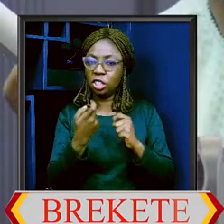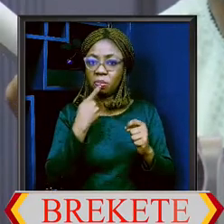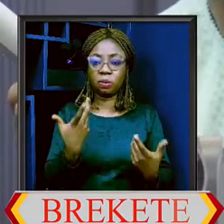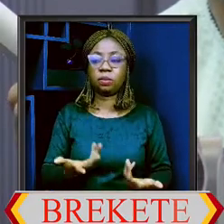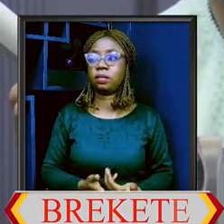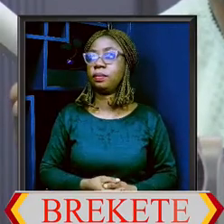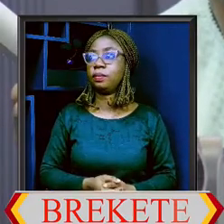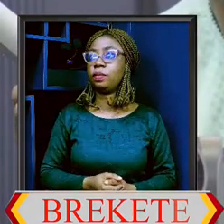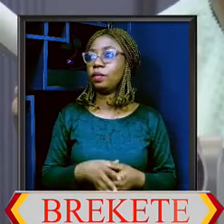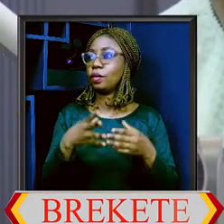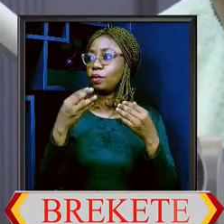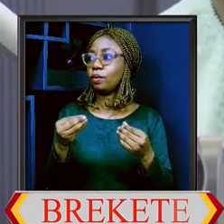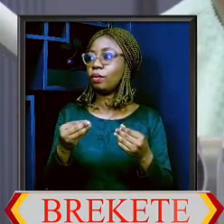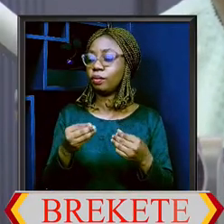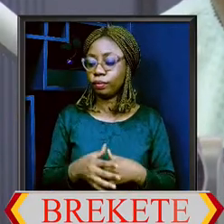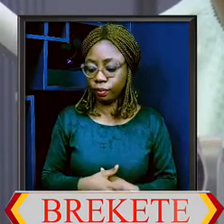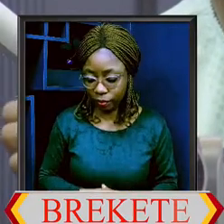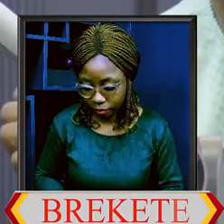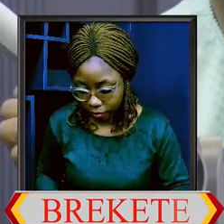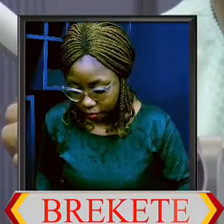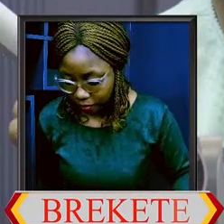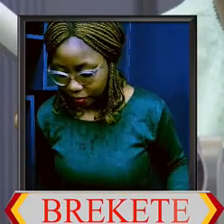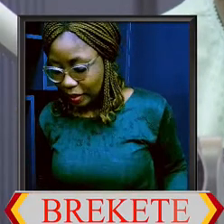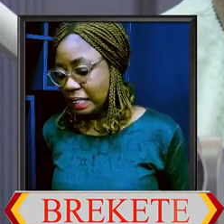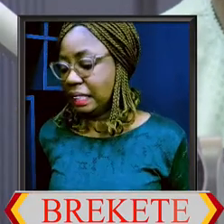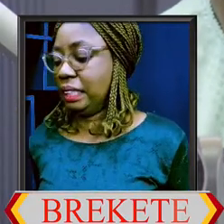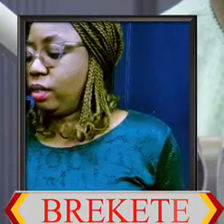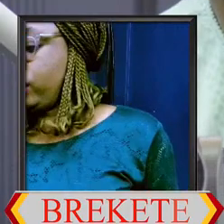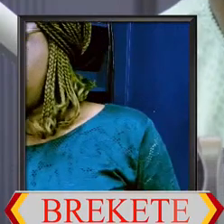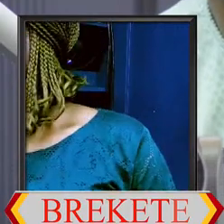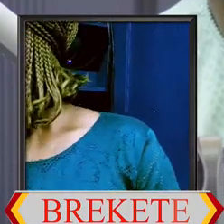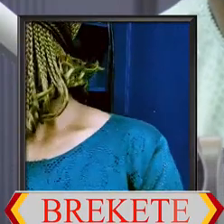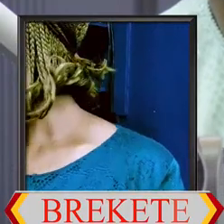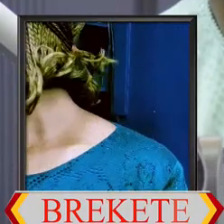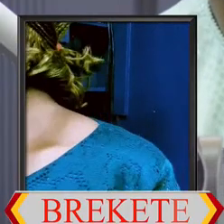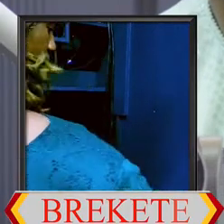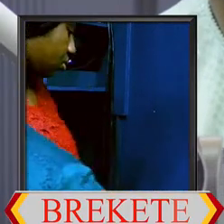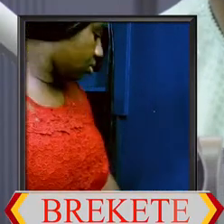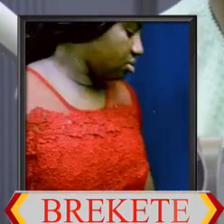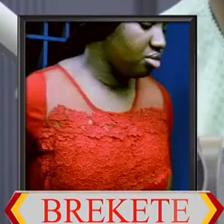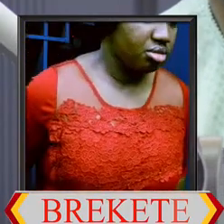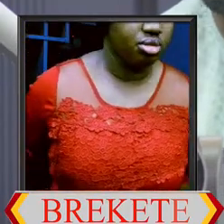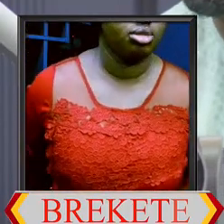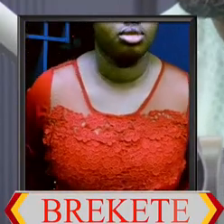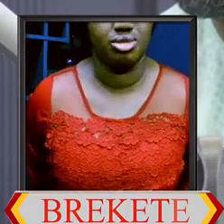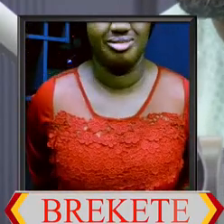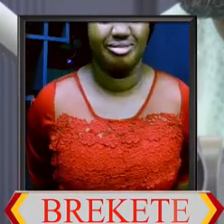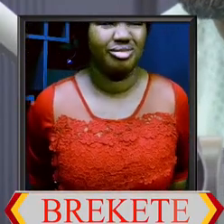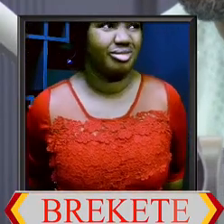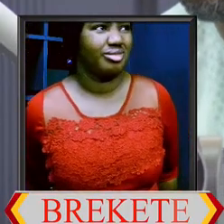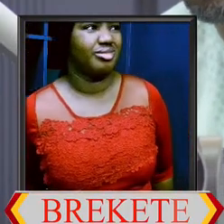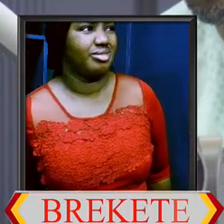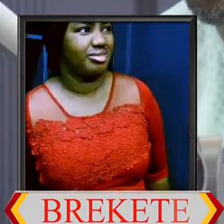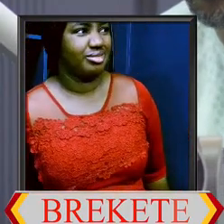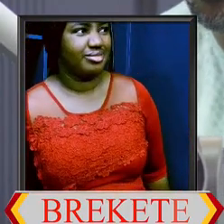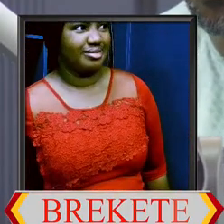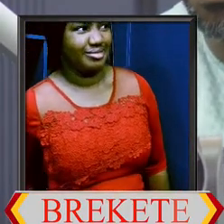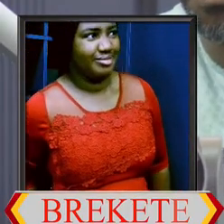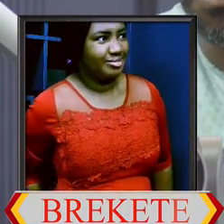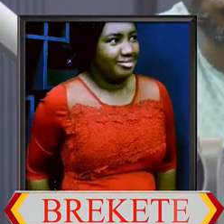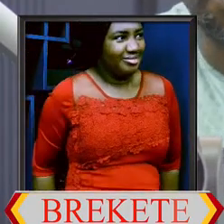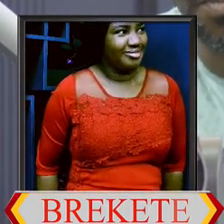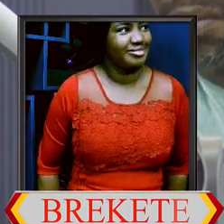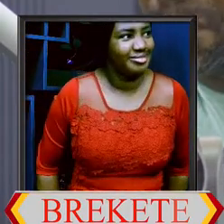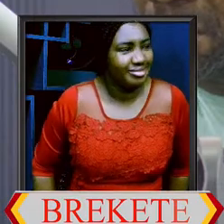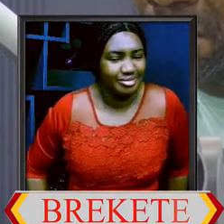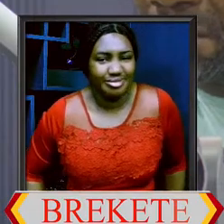work so some police work some so that was how the CP say ah the directive